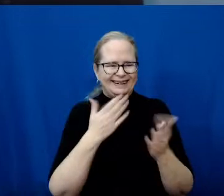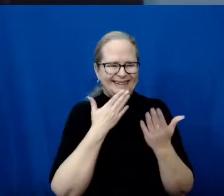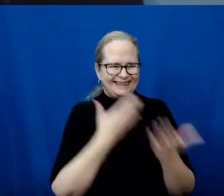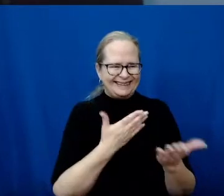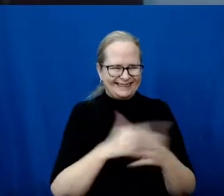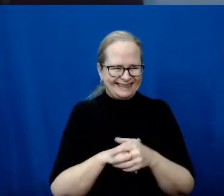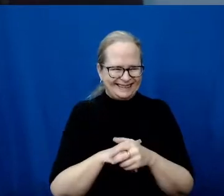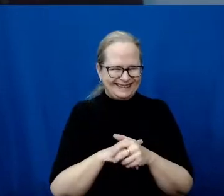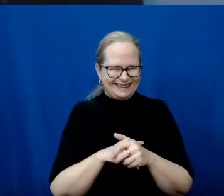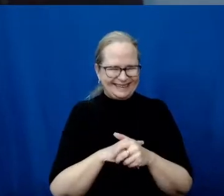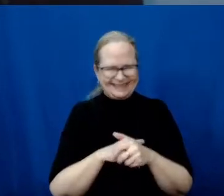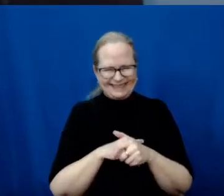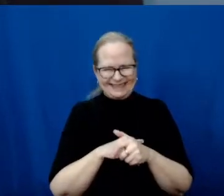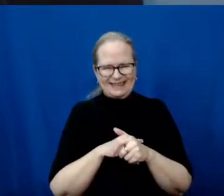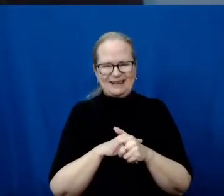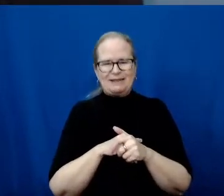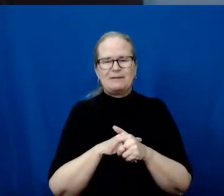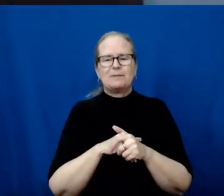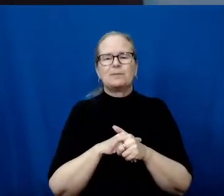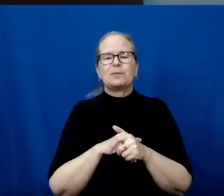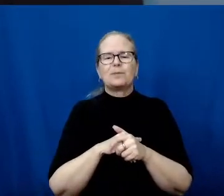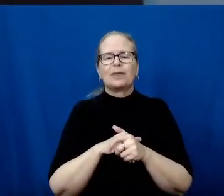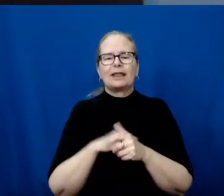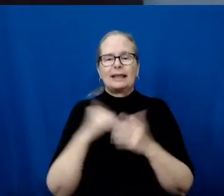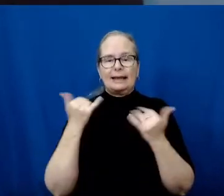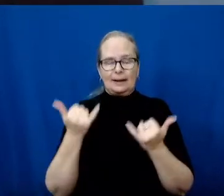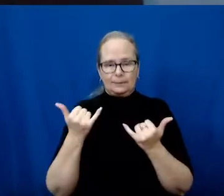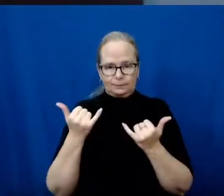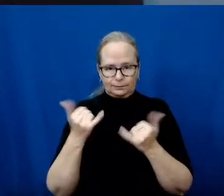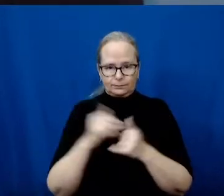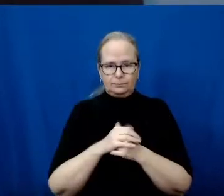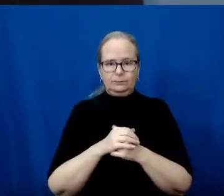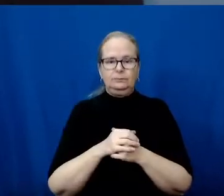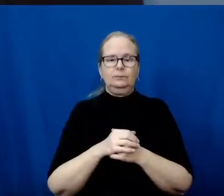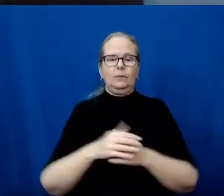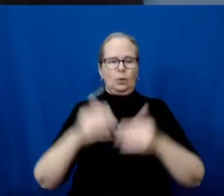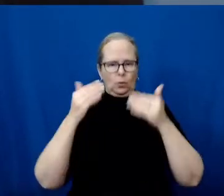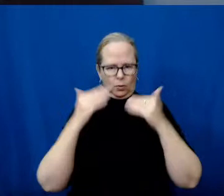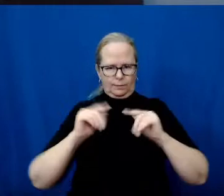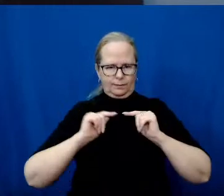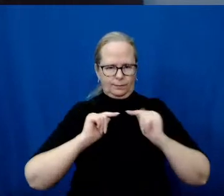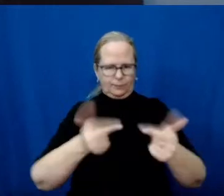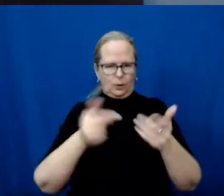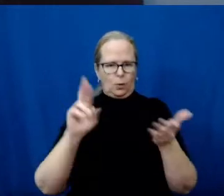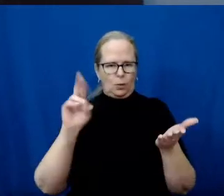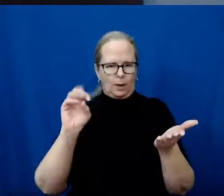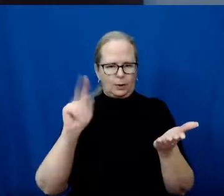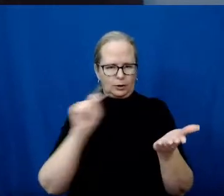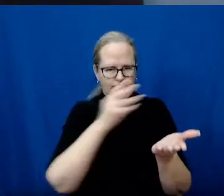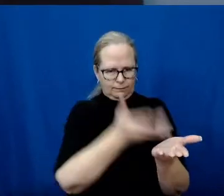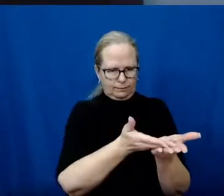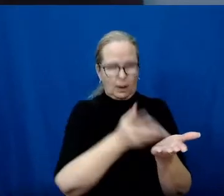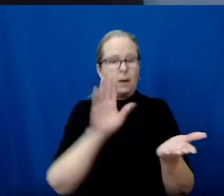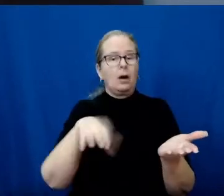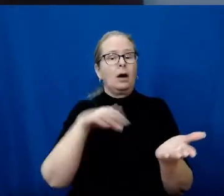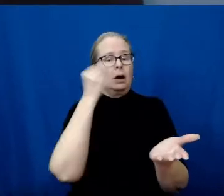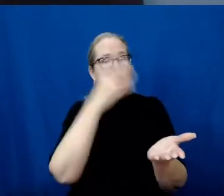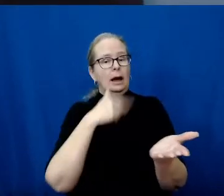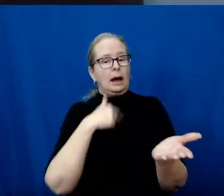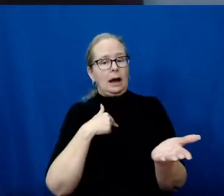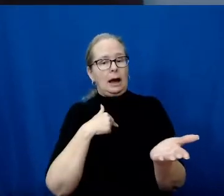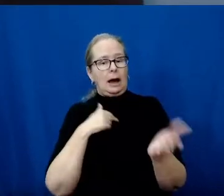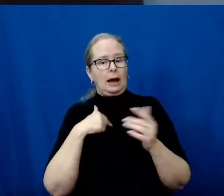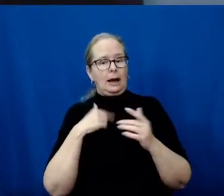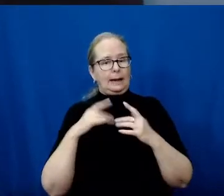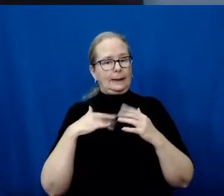go. Okay. I'm a rather A-type person, Robert, sometimes. And let's put me in a scenario where I